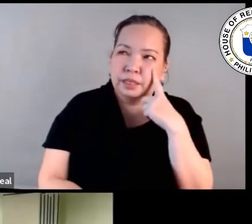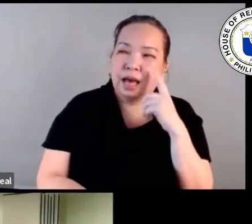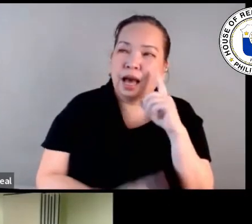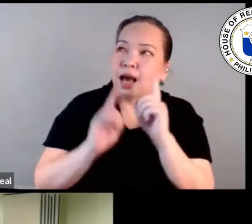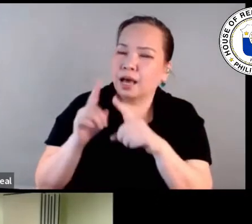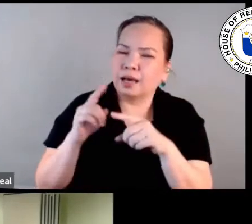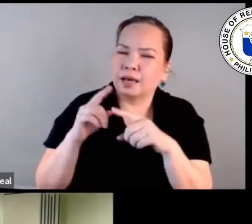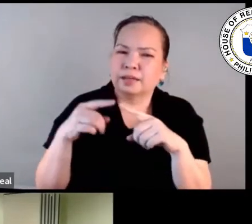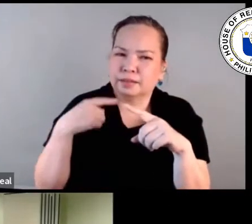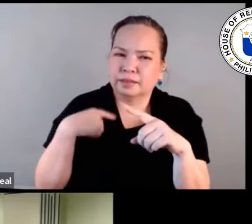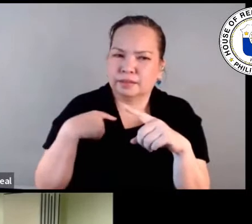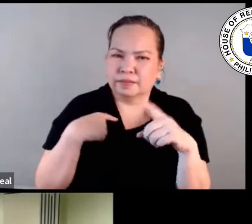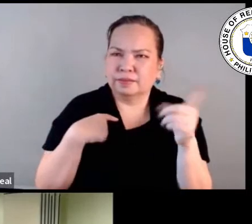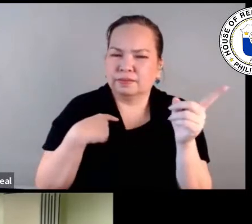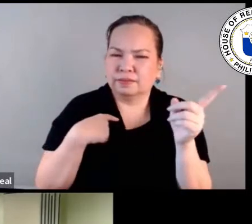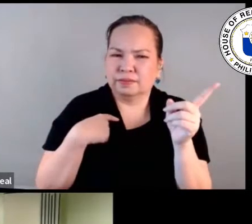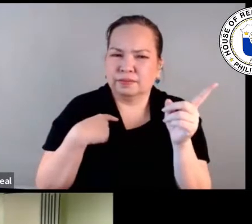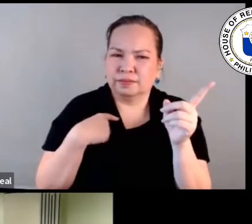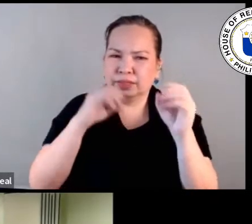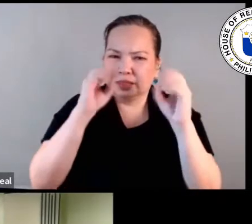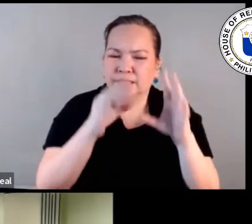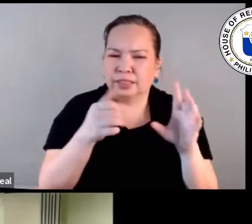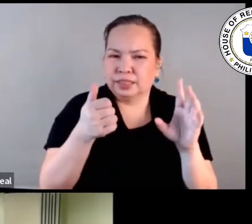we have existing. Ang mangyayari po niyan kasi, no,